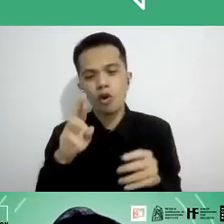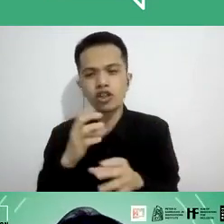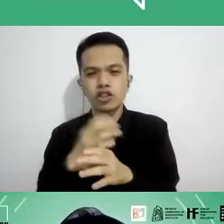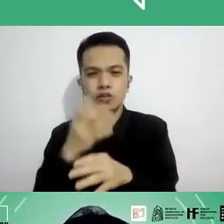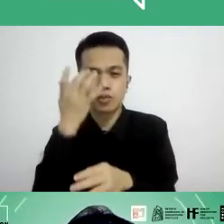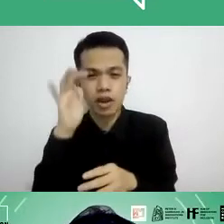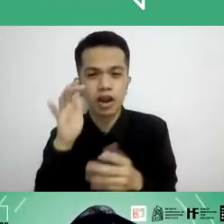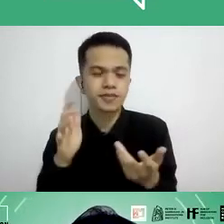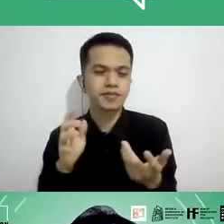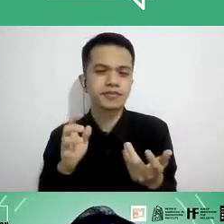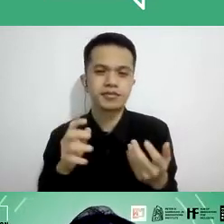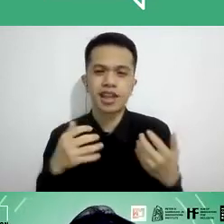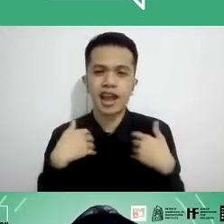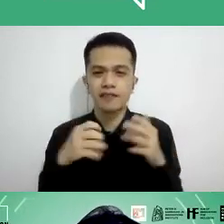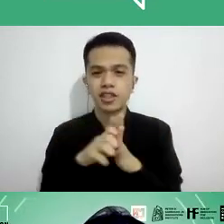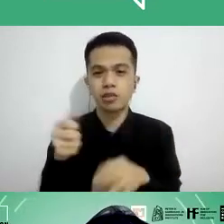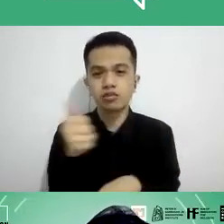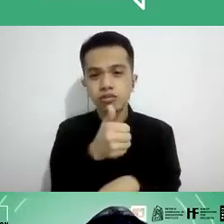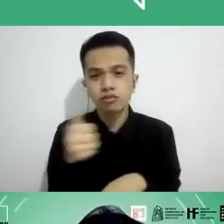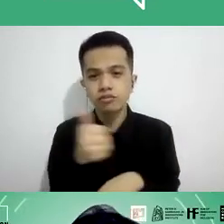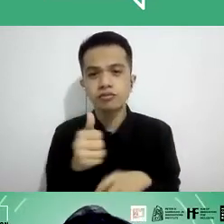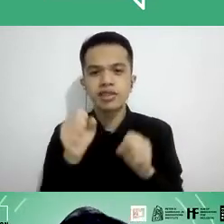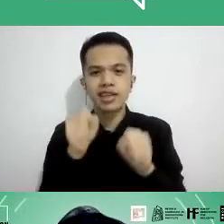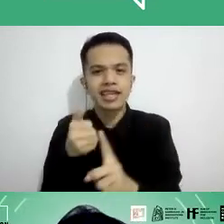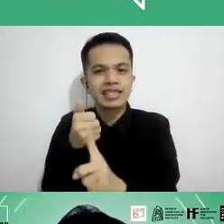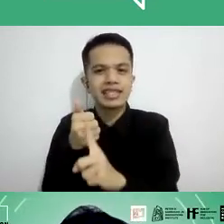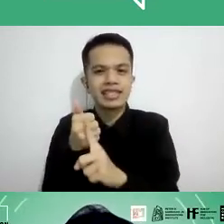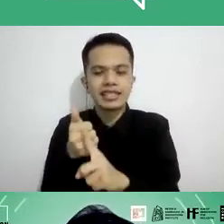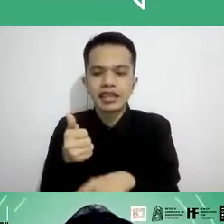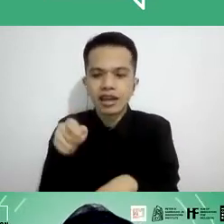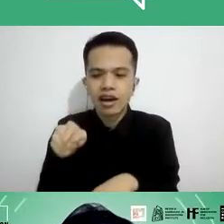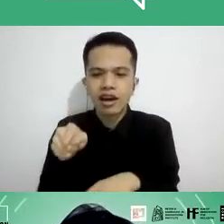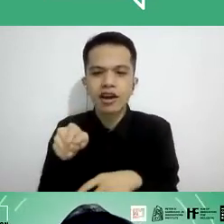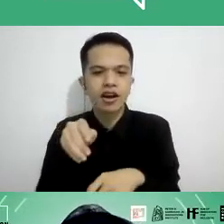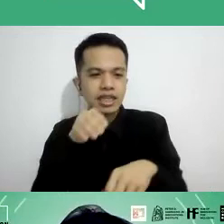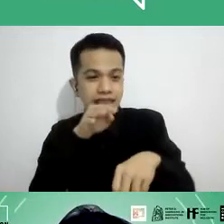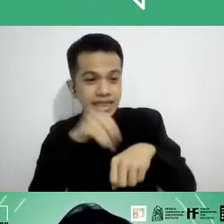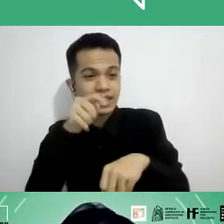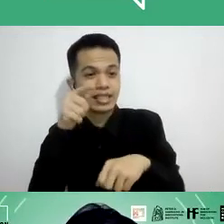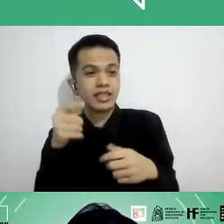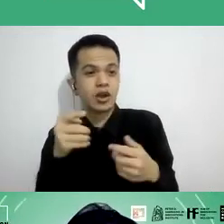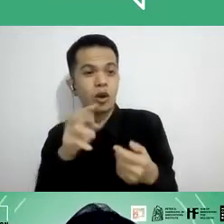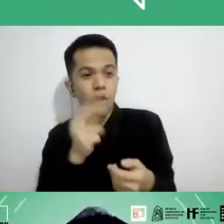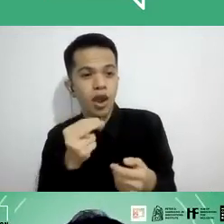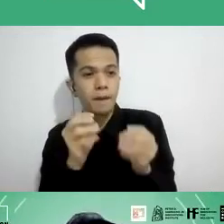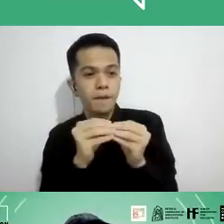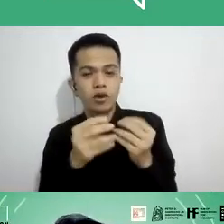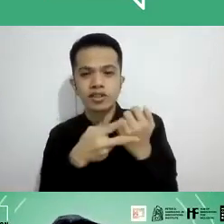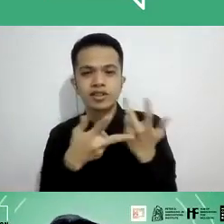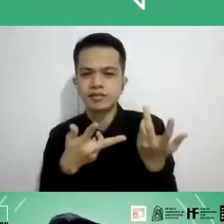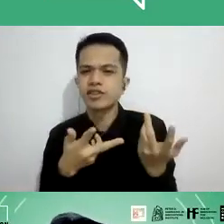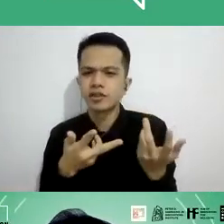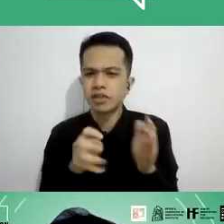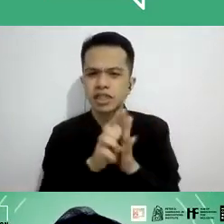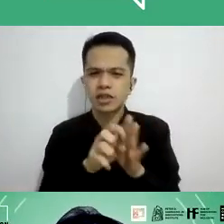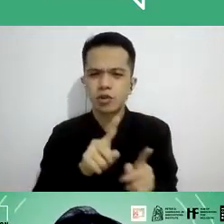they have transportation that will actually automatically notify when they're going to be in the station. So imagine you want to go,